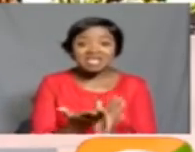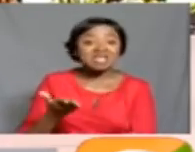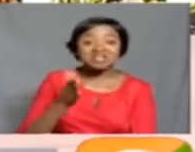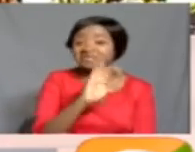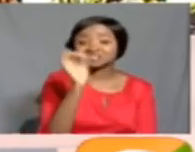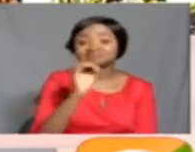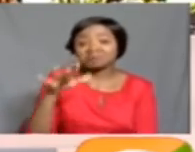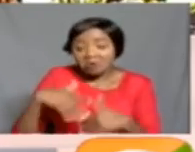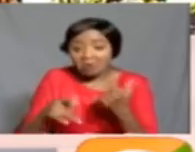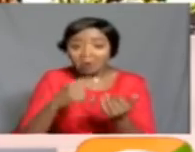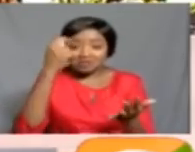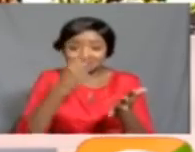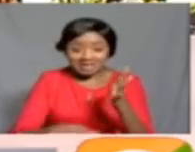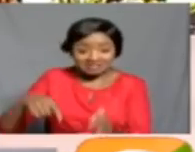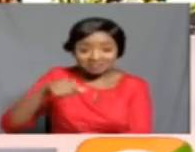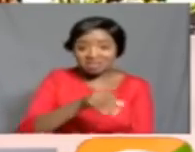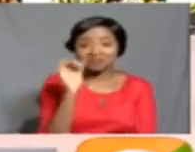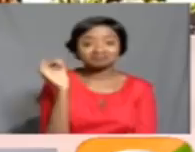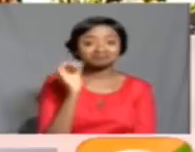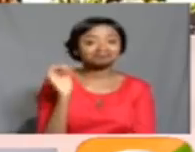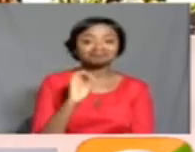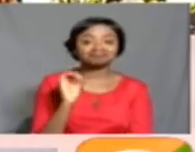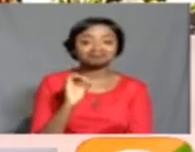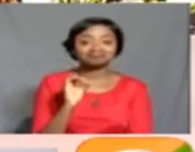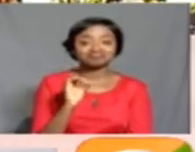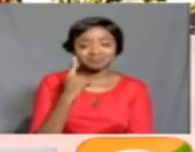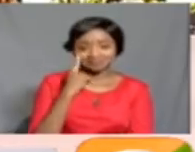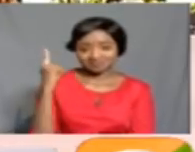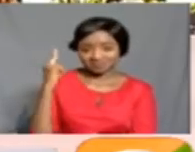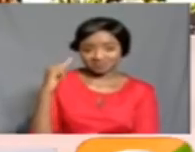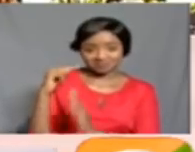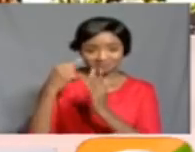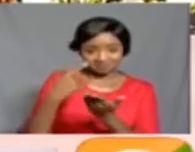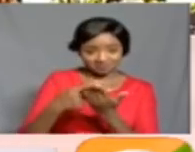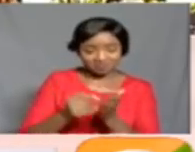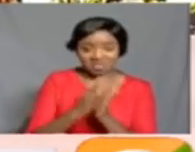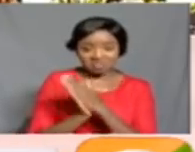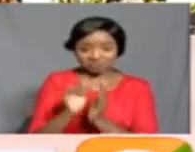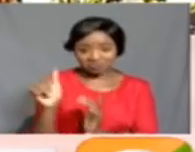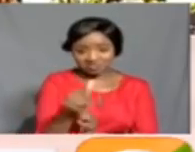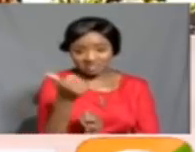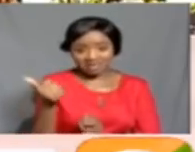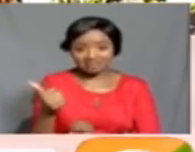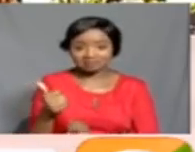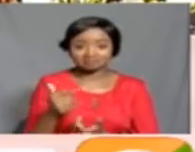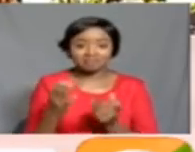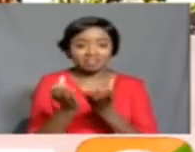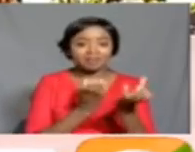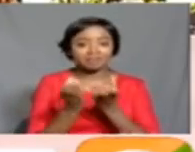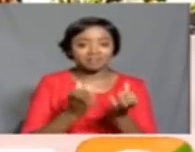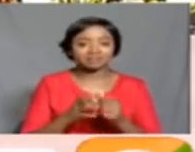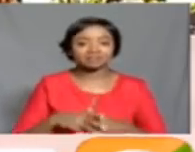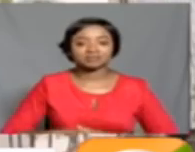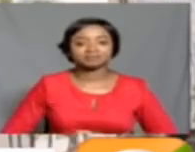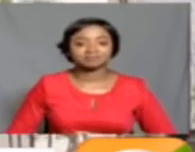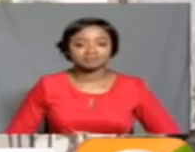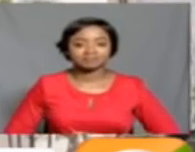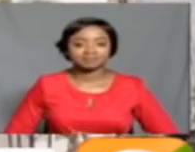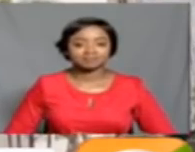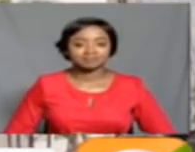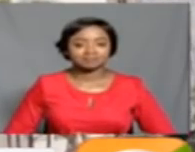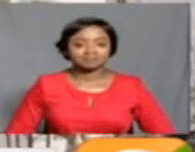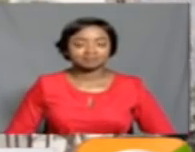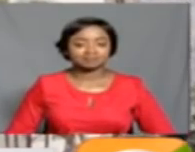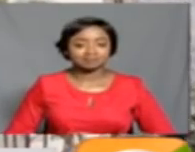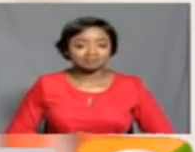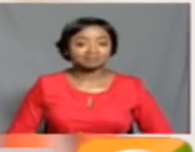their taxes. Denis Otieno has the details of this and other stories making headlines on the business scene. In